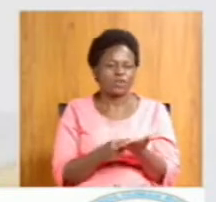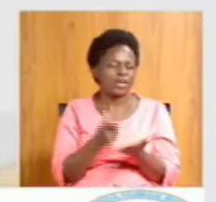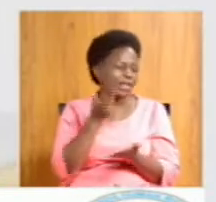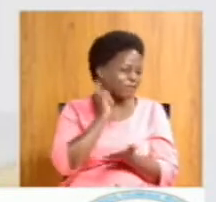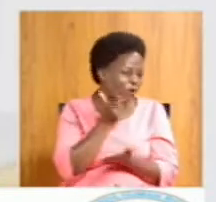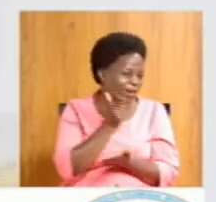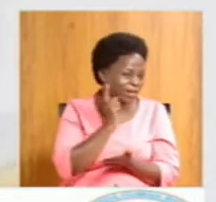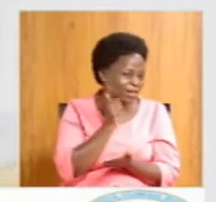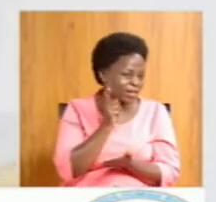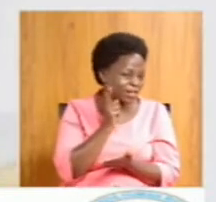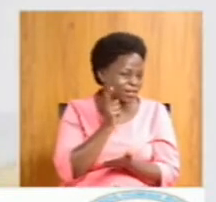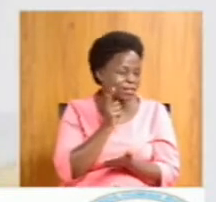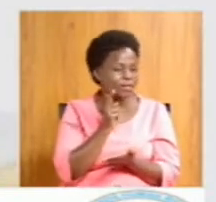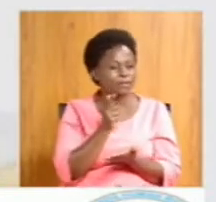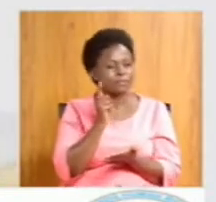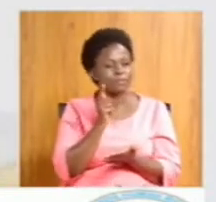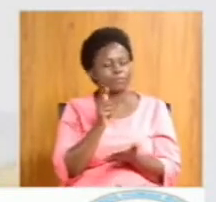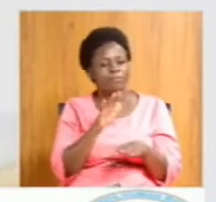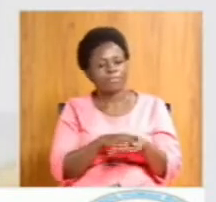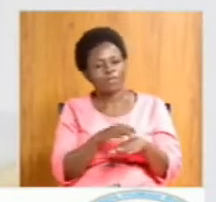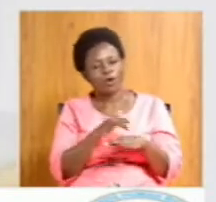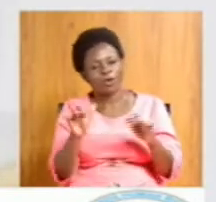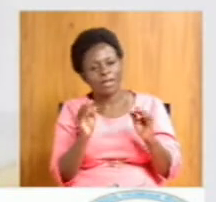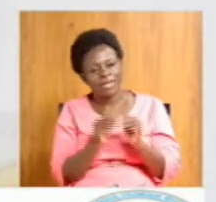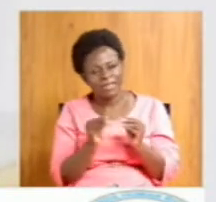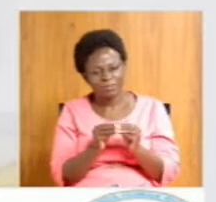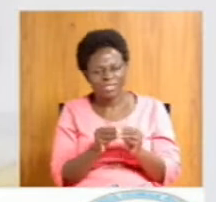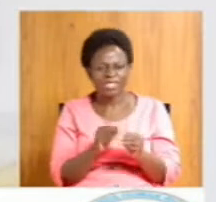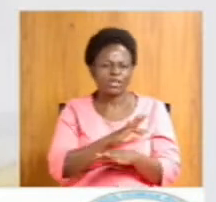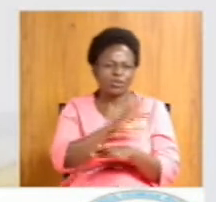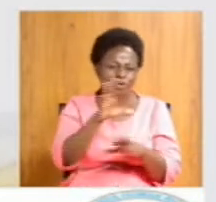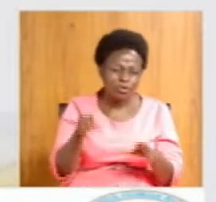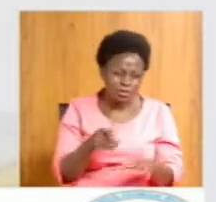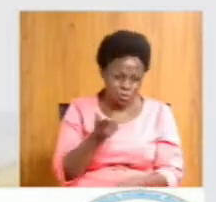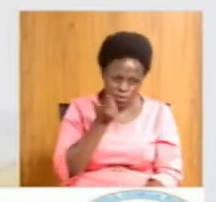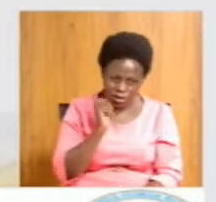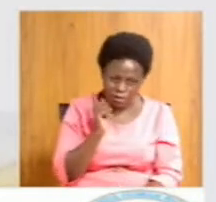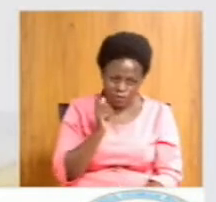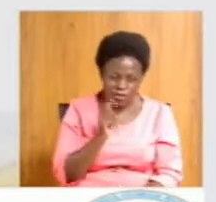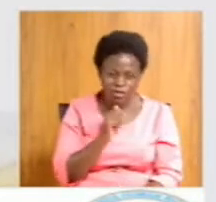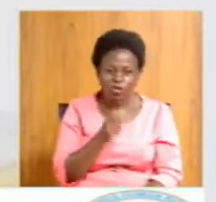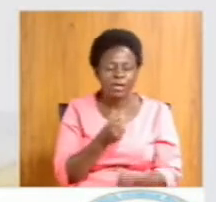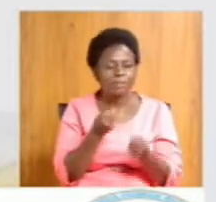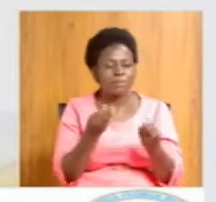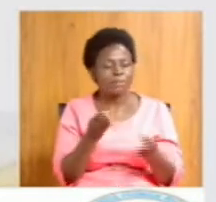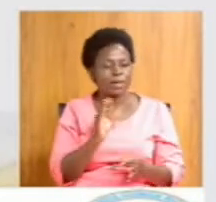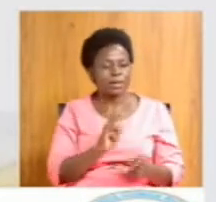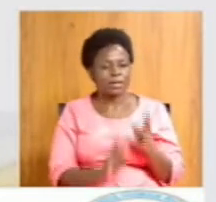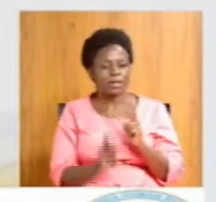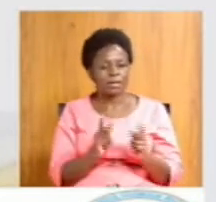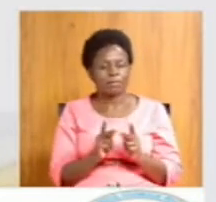phones, most of us attend those online meetings and those transactions on our phones, not so many people can be able to